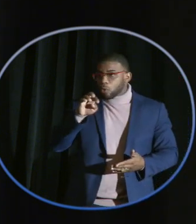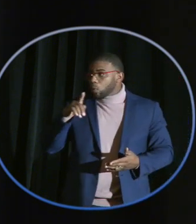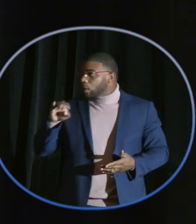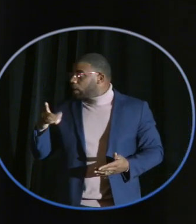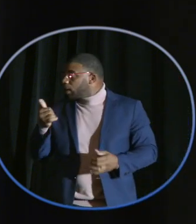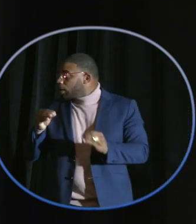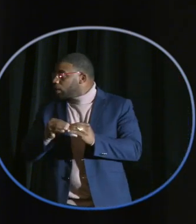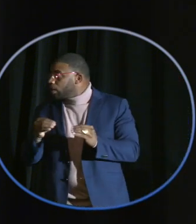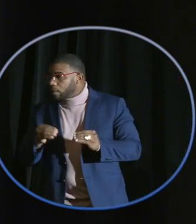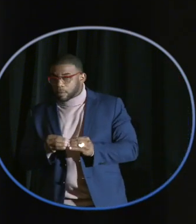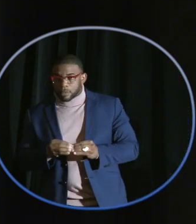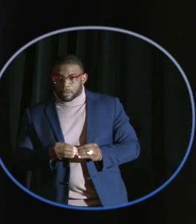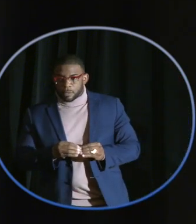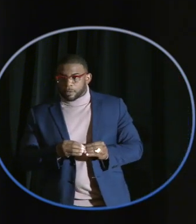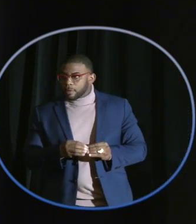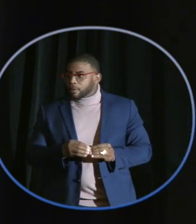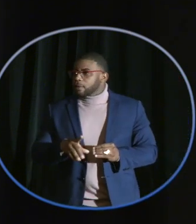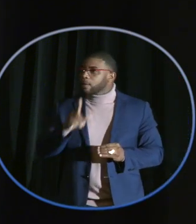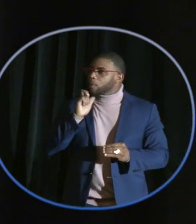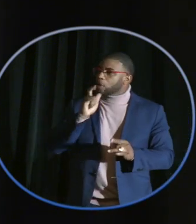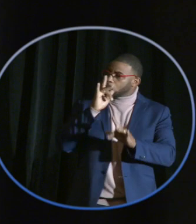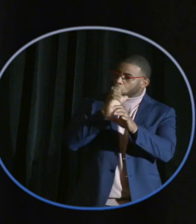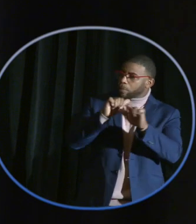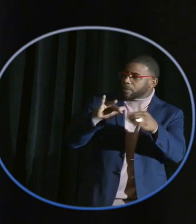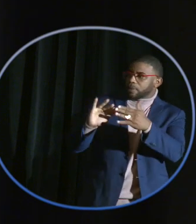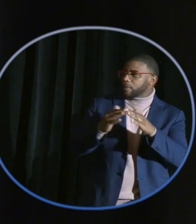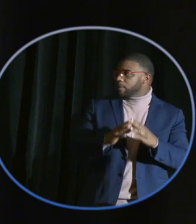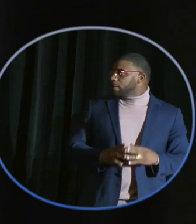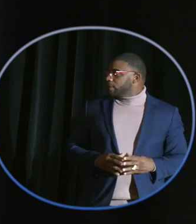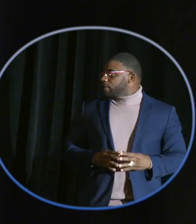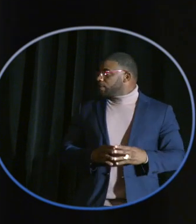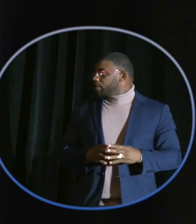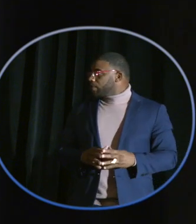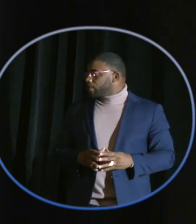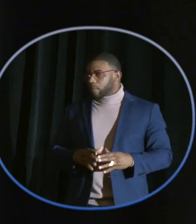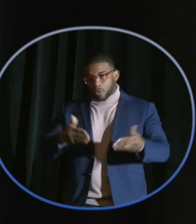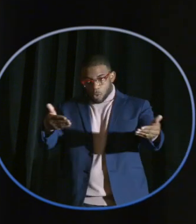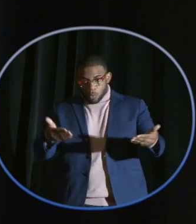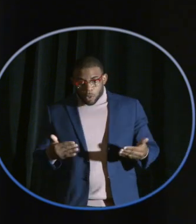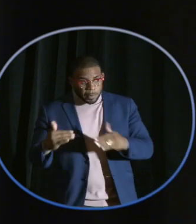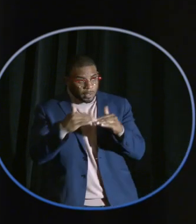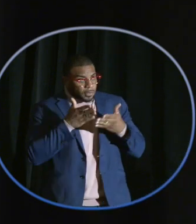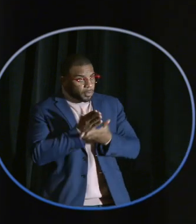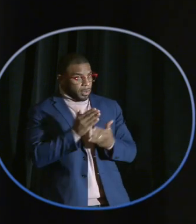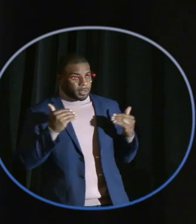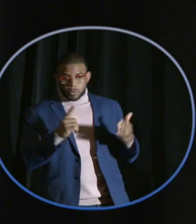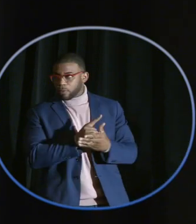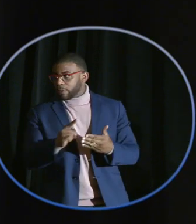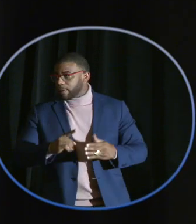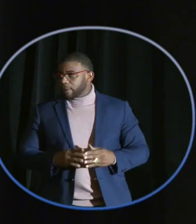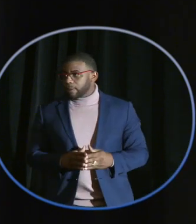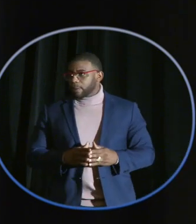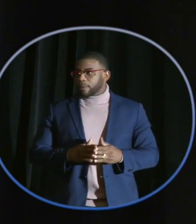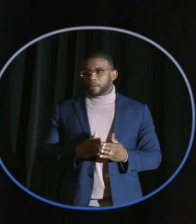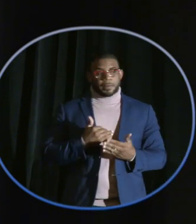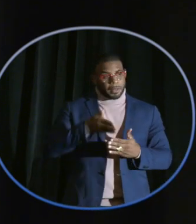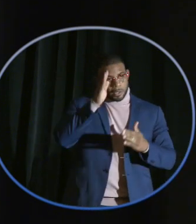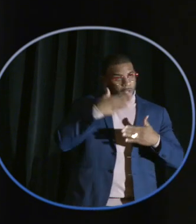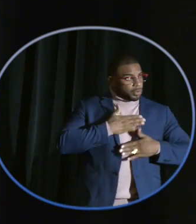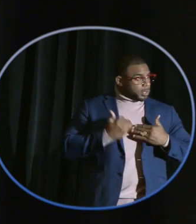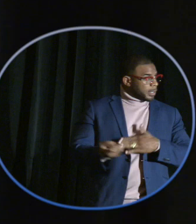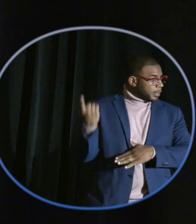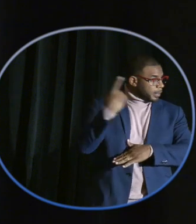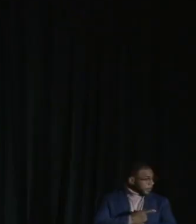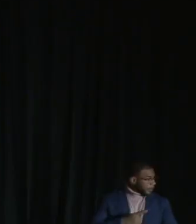Kool-Aid anymore and be the charm of the city. Welcome to Civil Rights Week. May you enjoy your